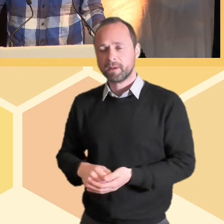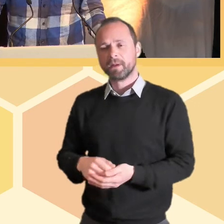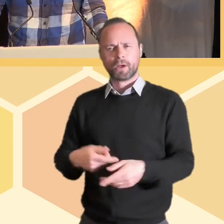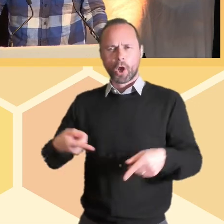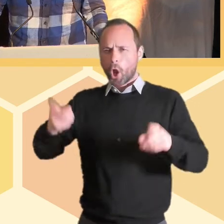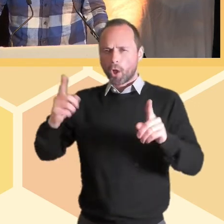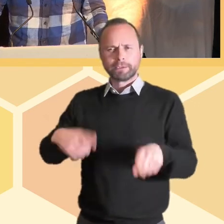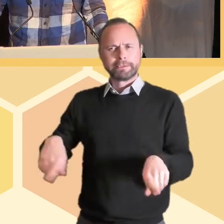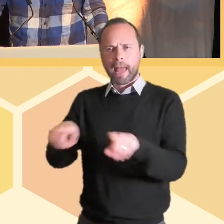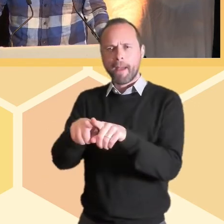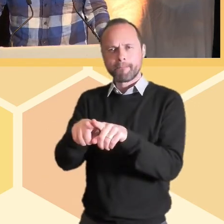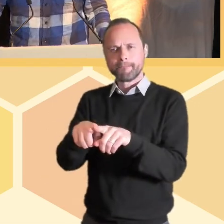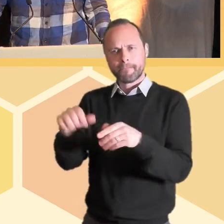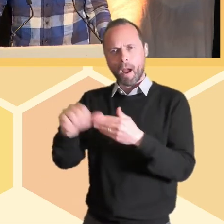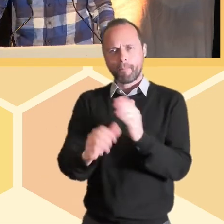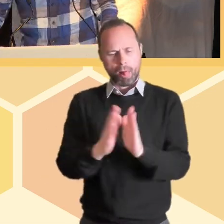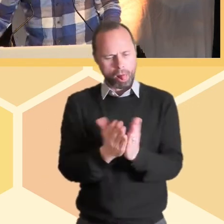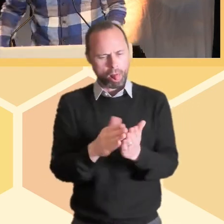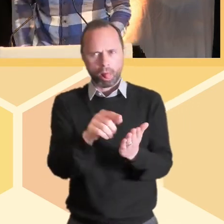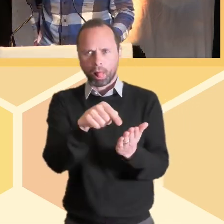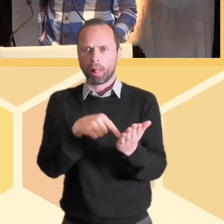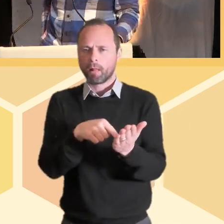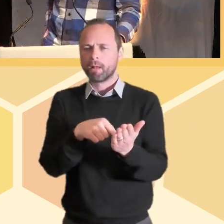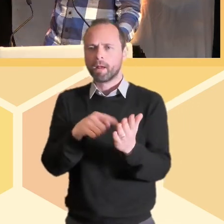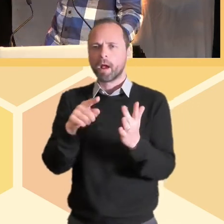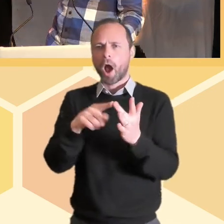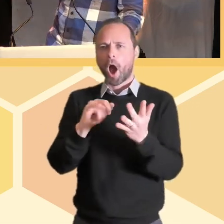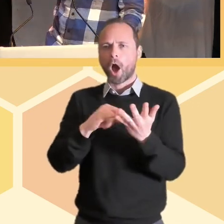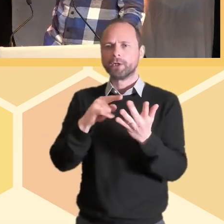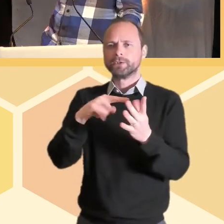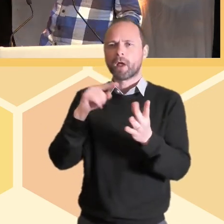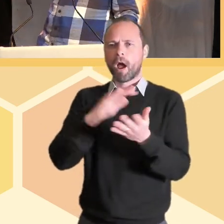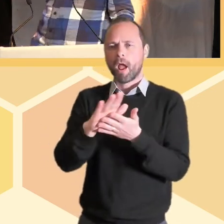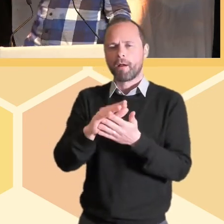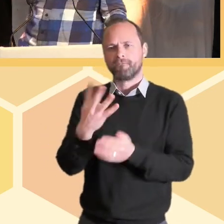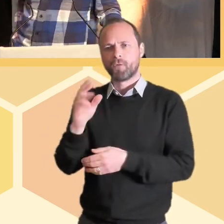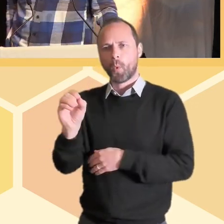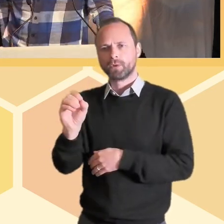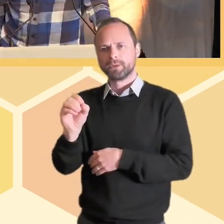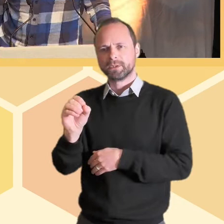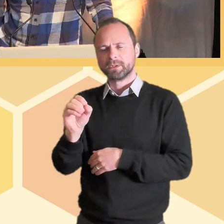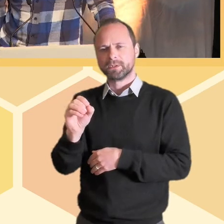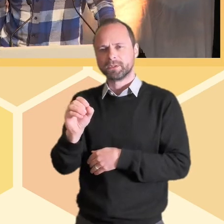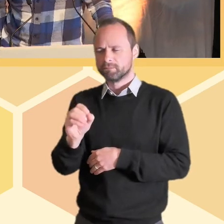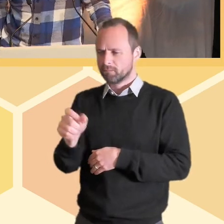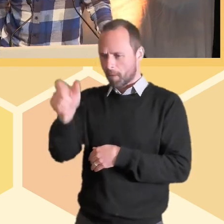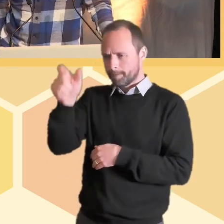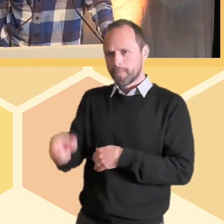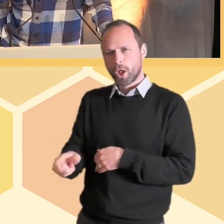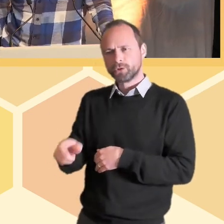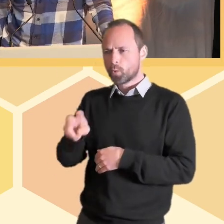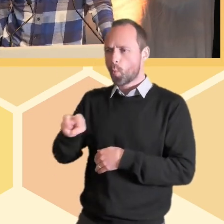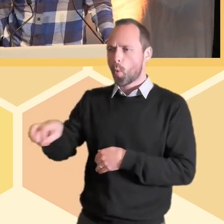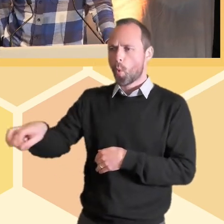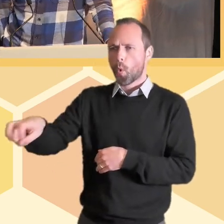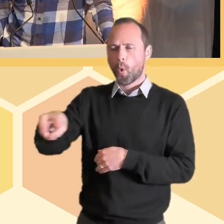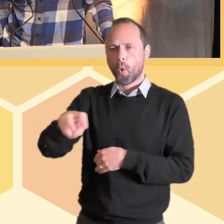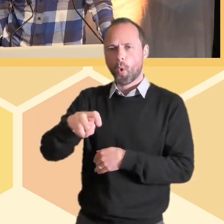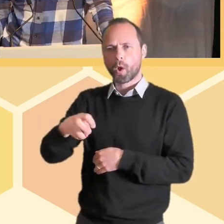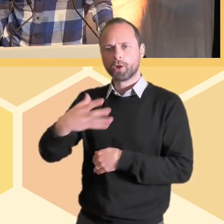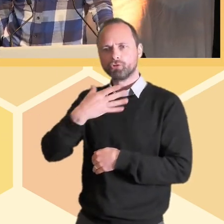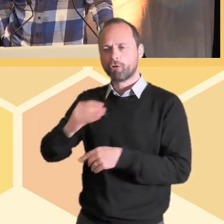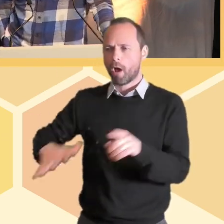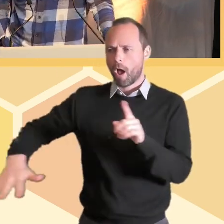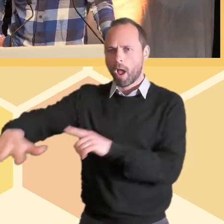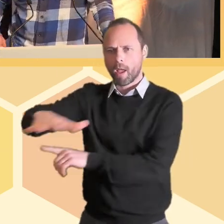his own plans. Look at the passage in Isaiah 40, the voice of one calling, in the wilderness, prepare the way for